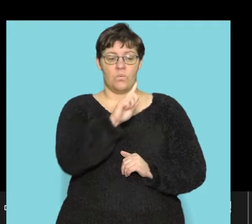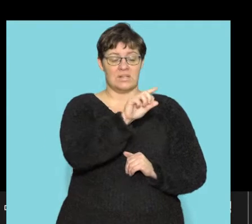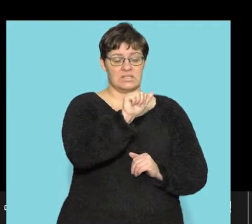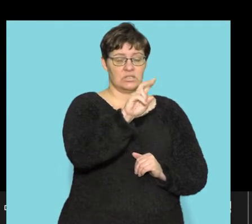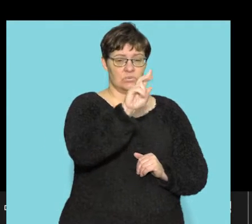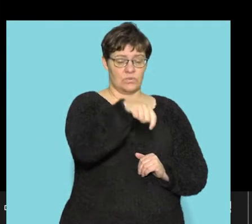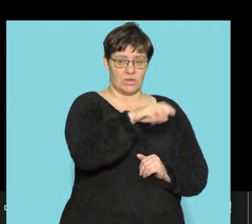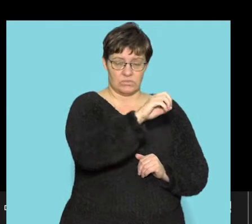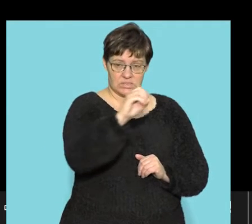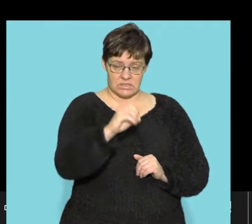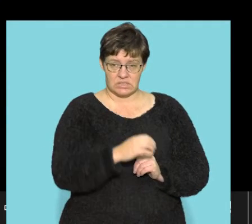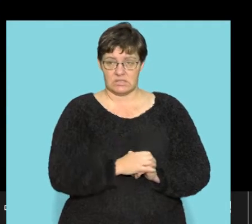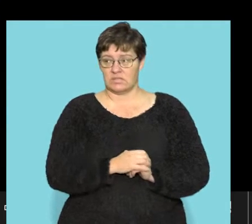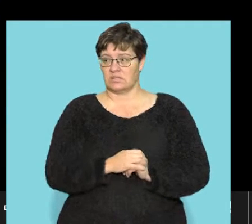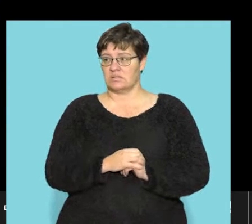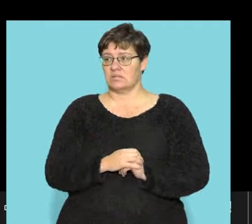162,000, and